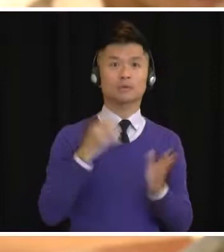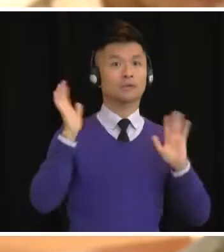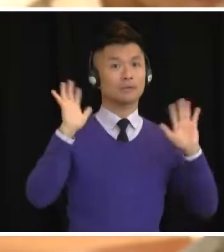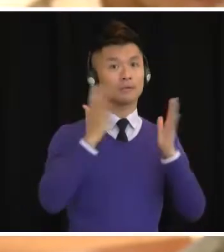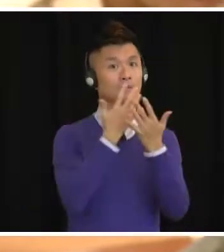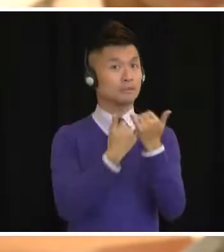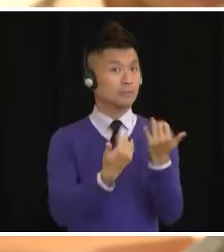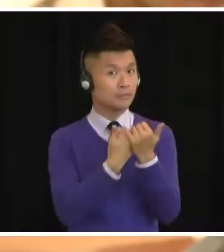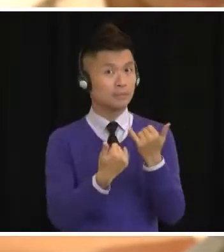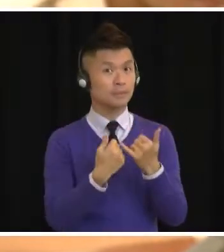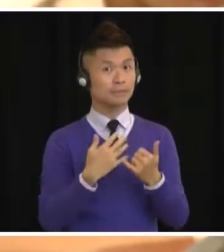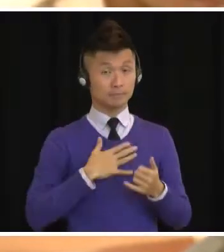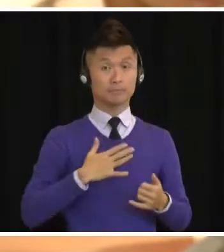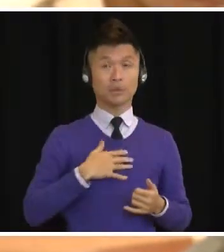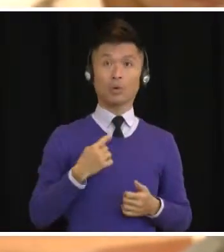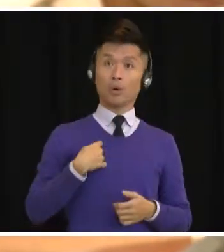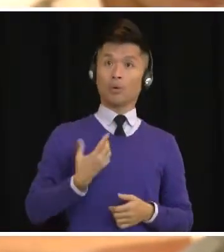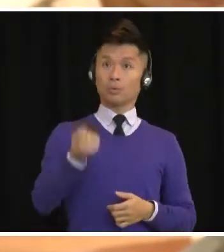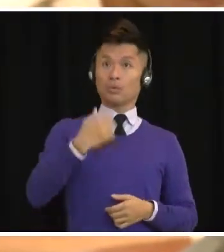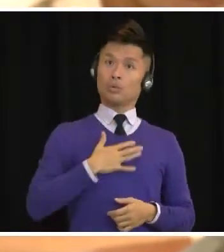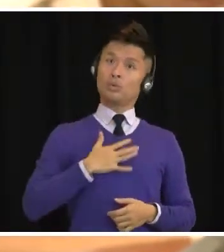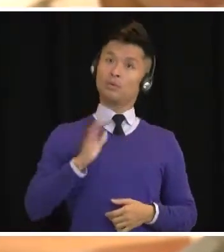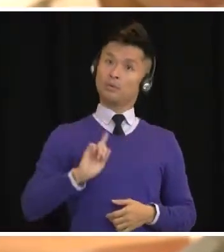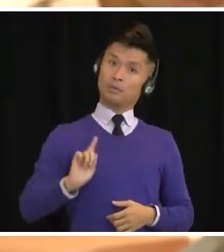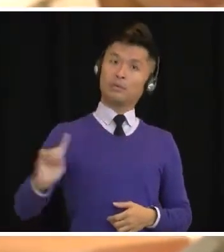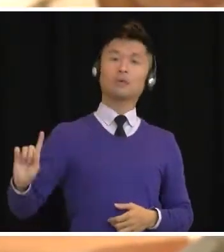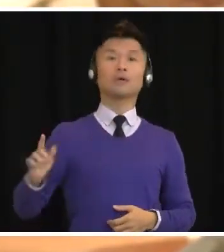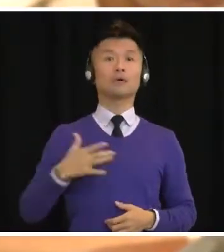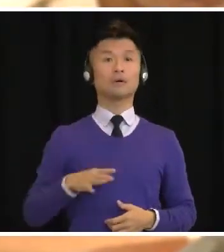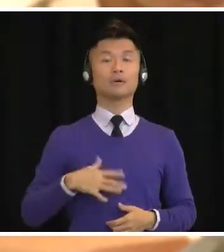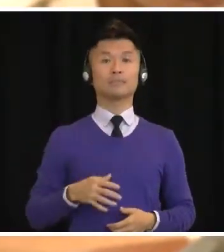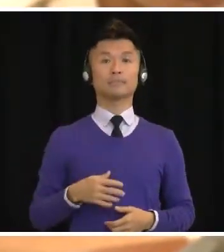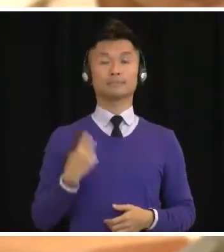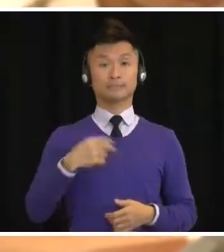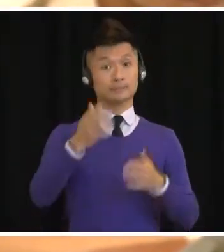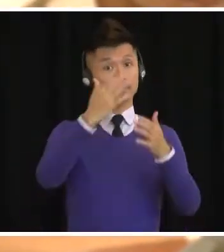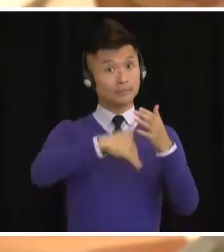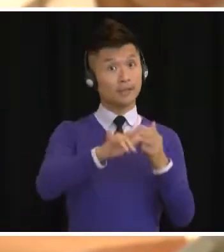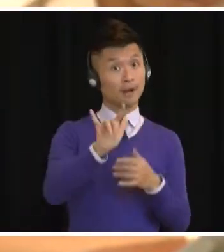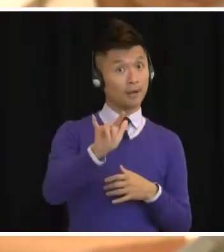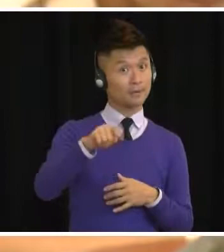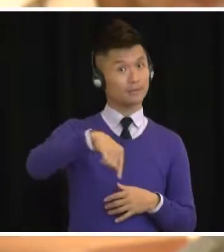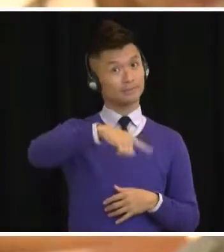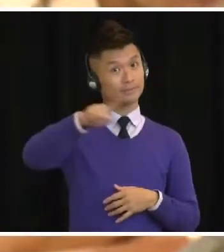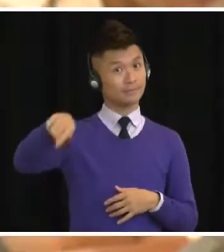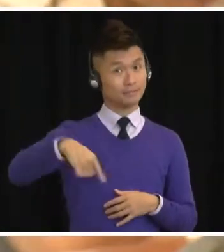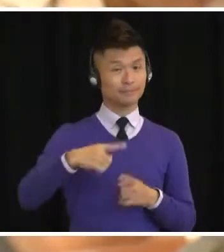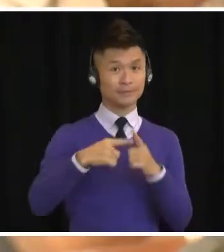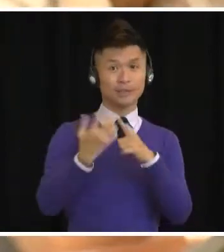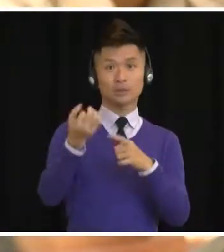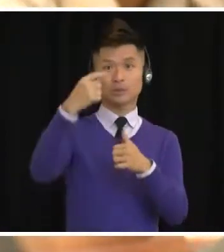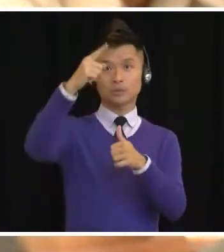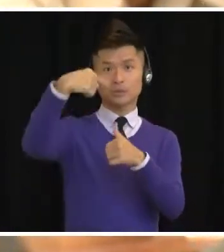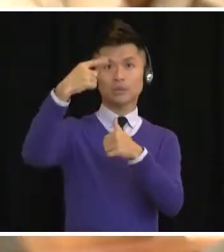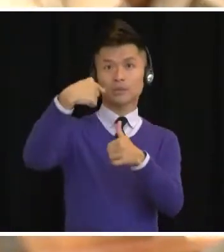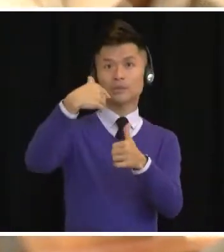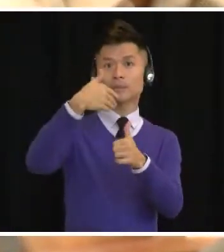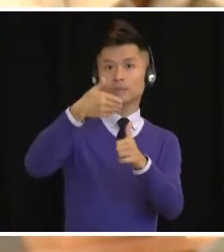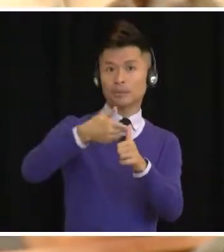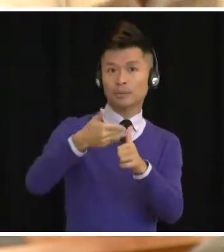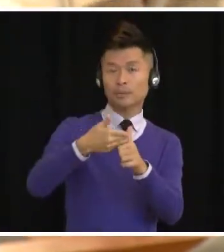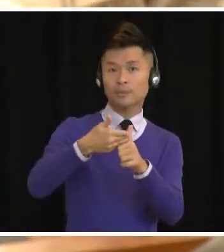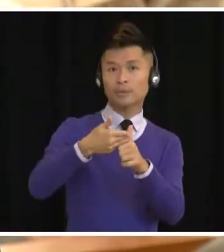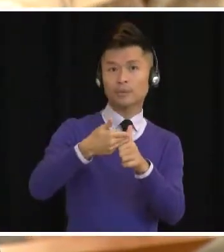are. Please provide more details as to how you help children understand their